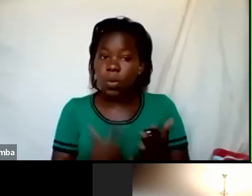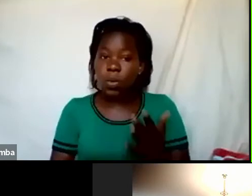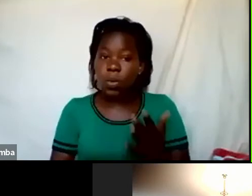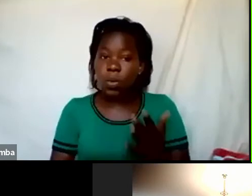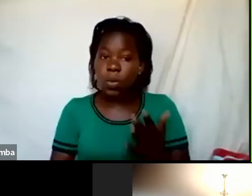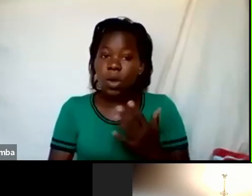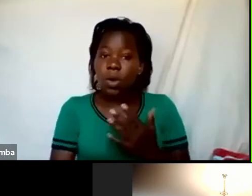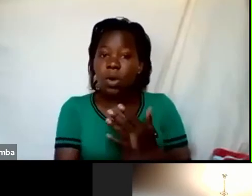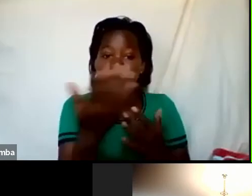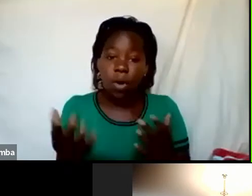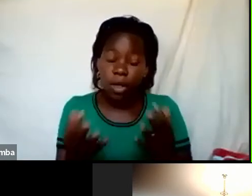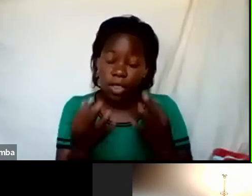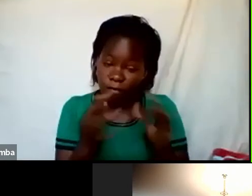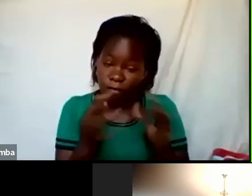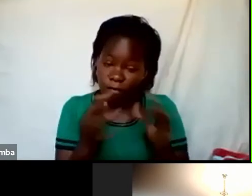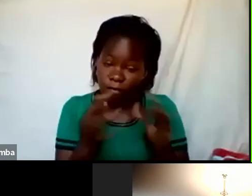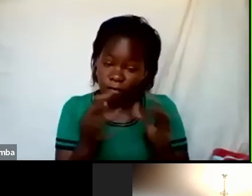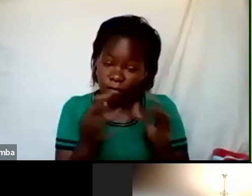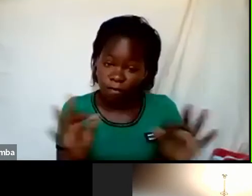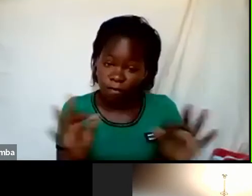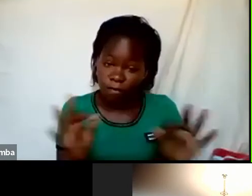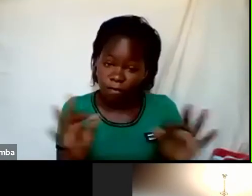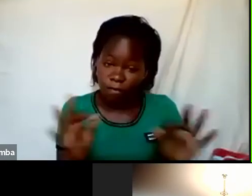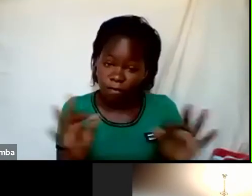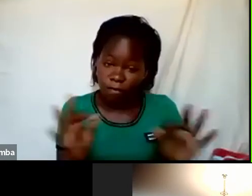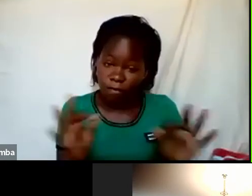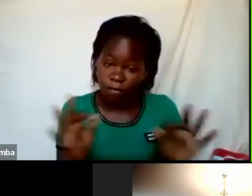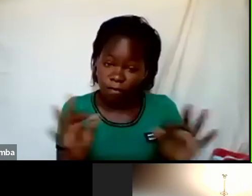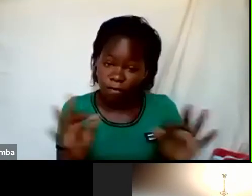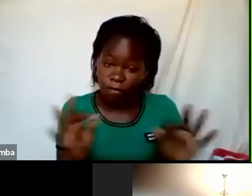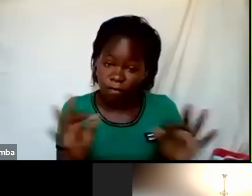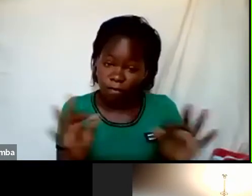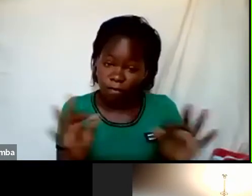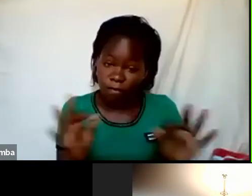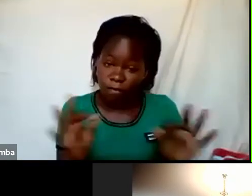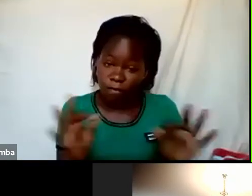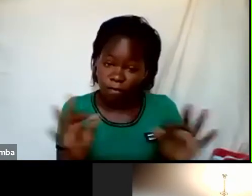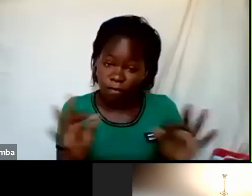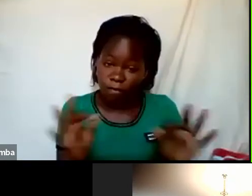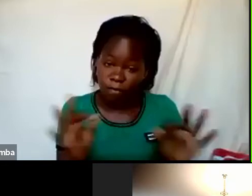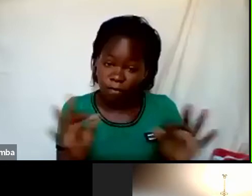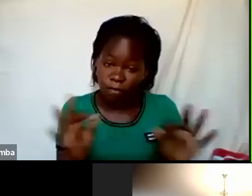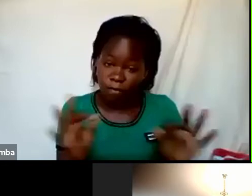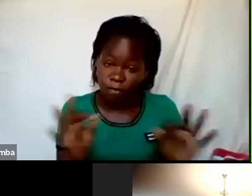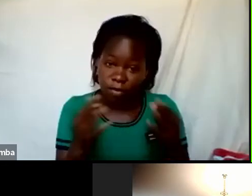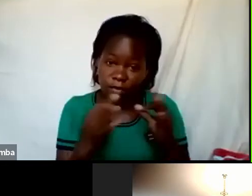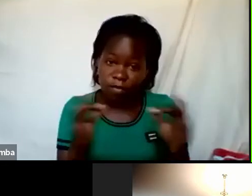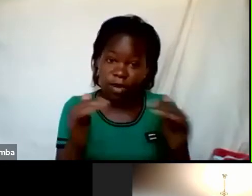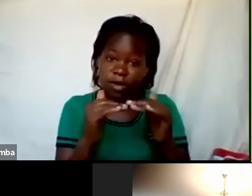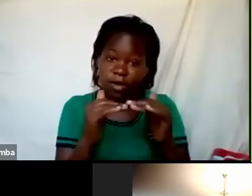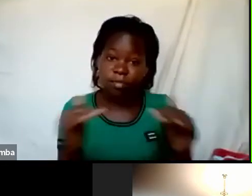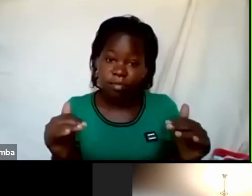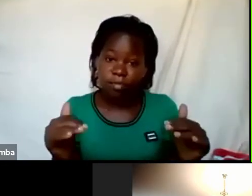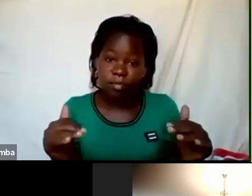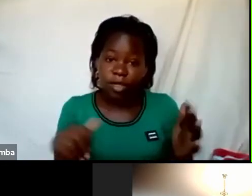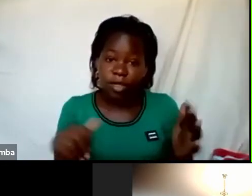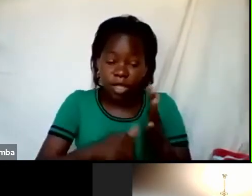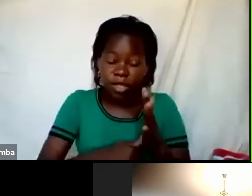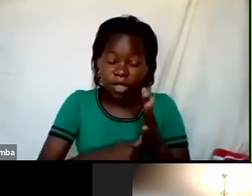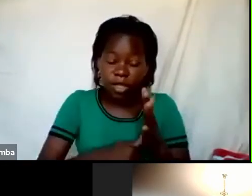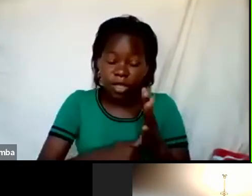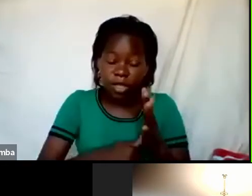platforms. The issue about it is starting. Please start. I know the starting is crazy. You're going to start and you're seeing one follower,